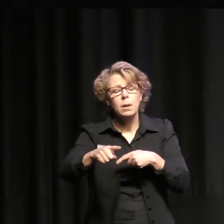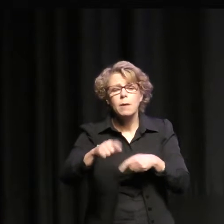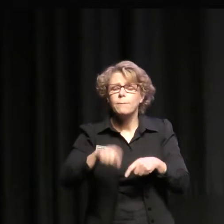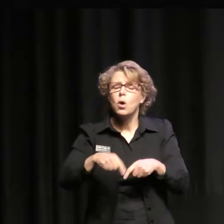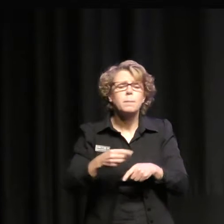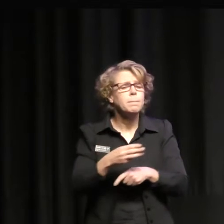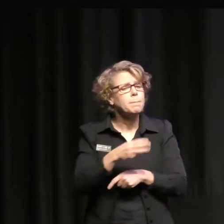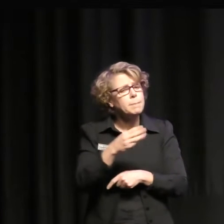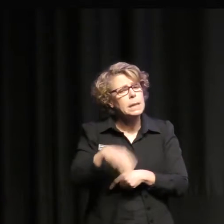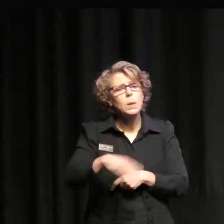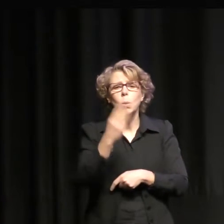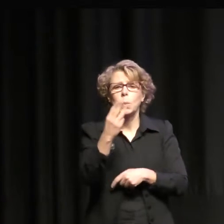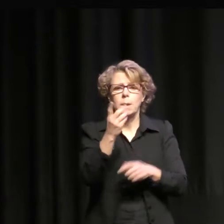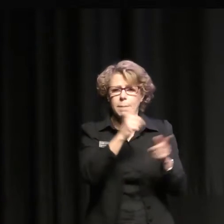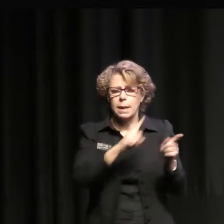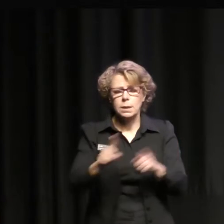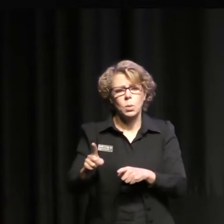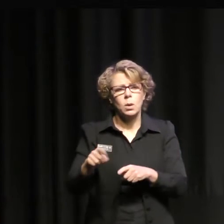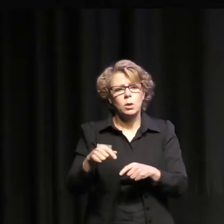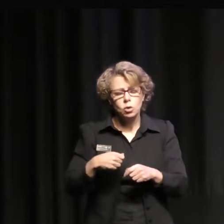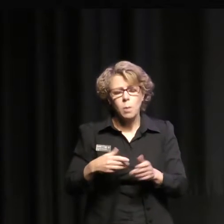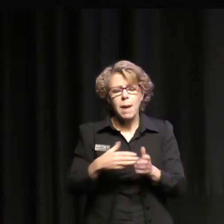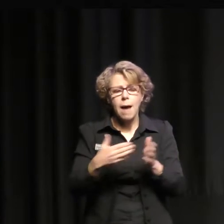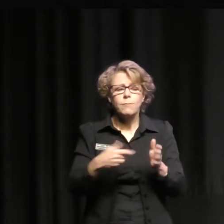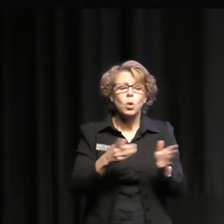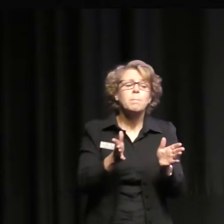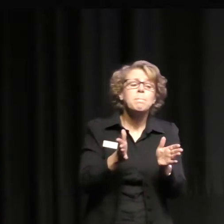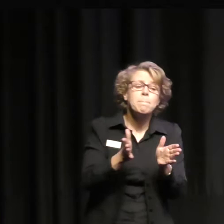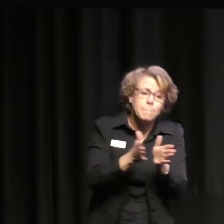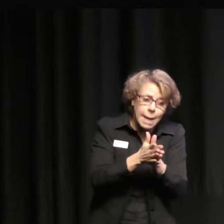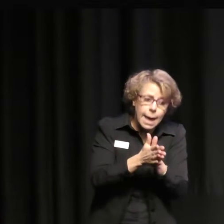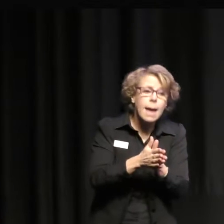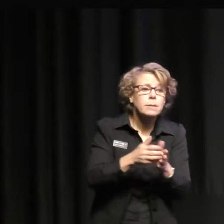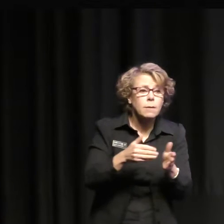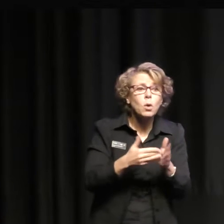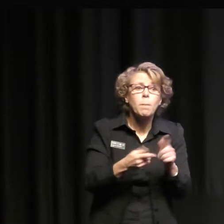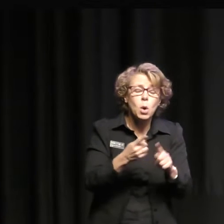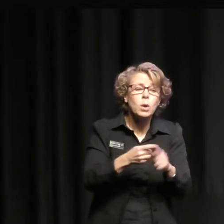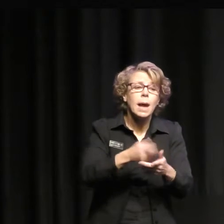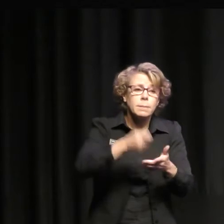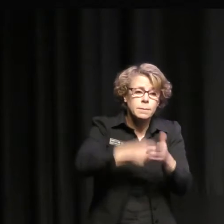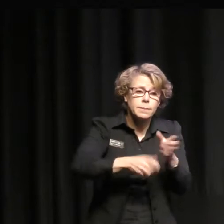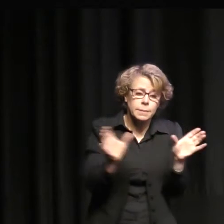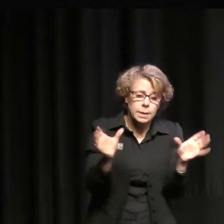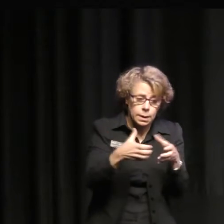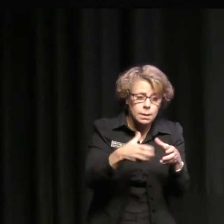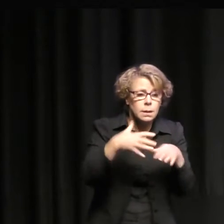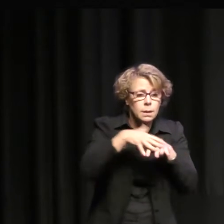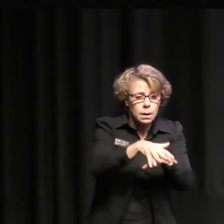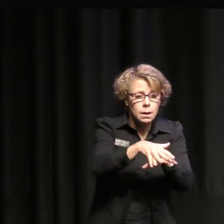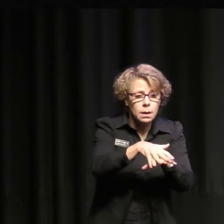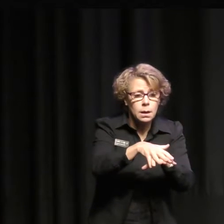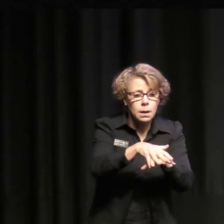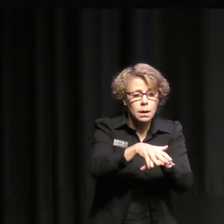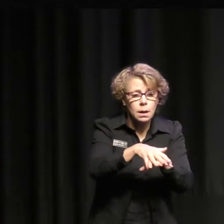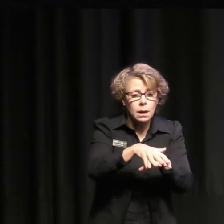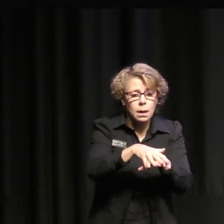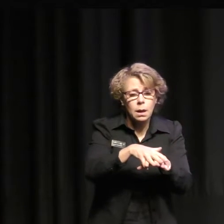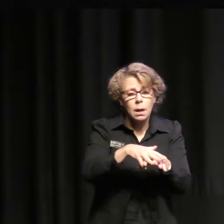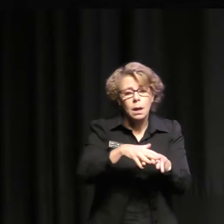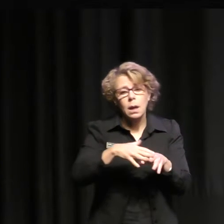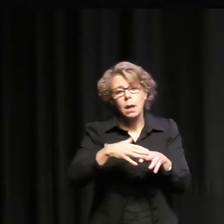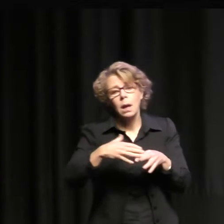people. They've been going from being citizens to being denizens and